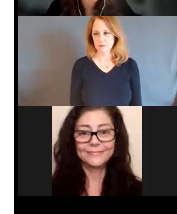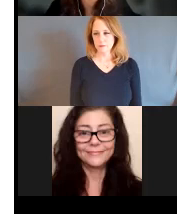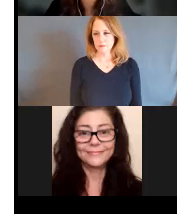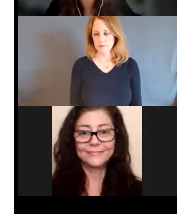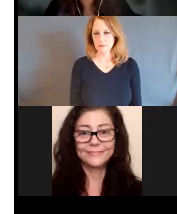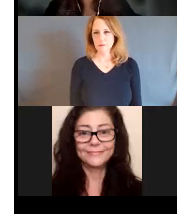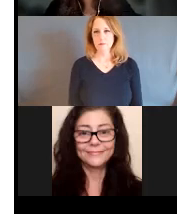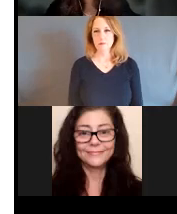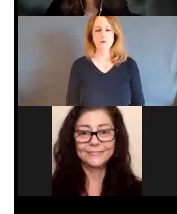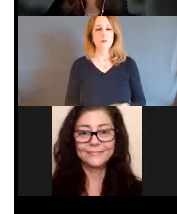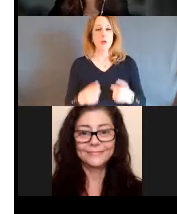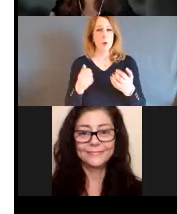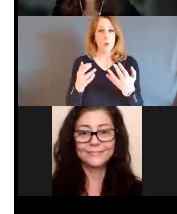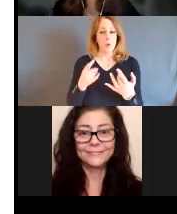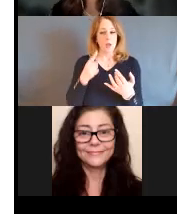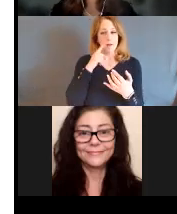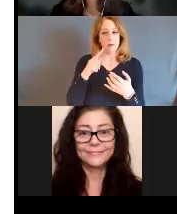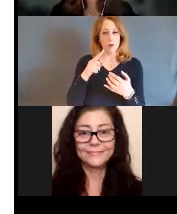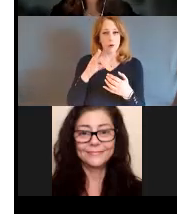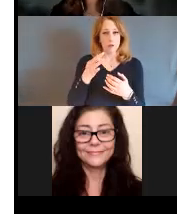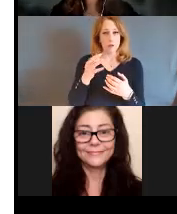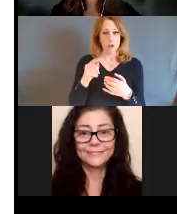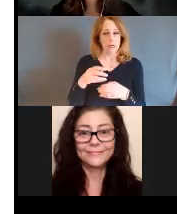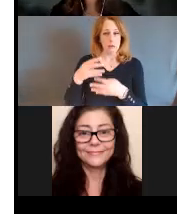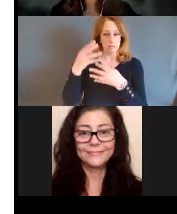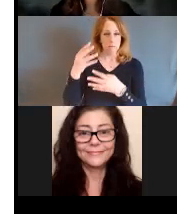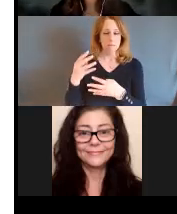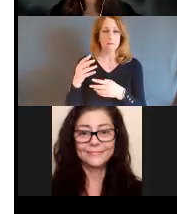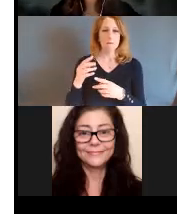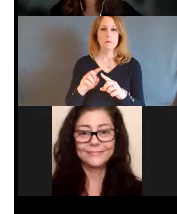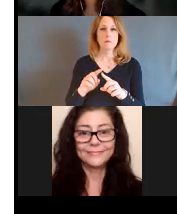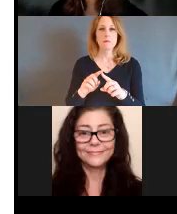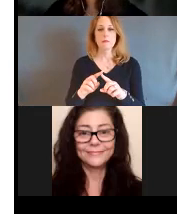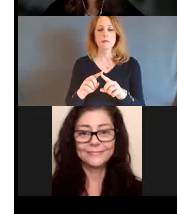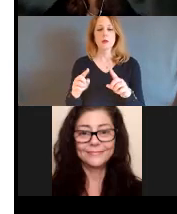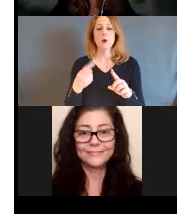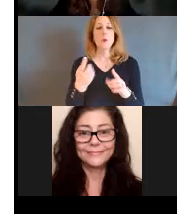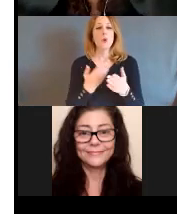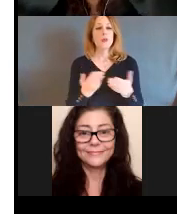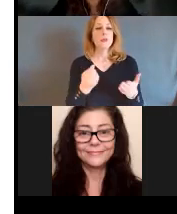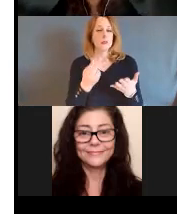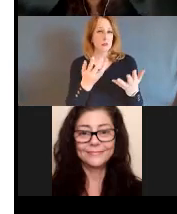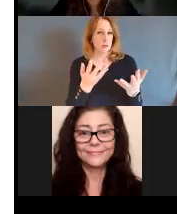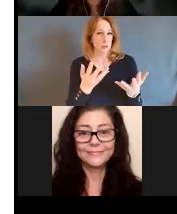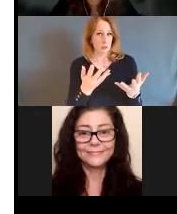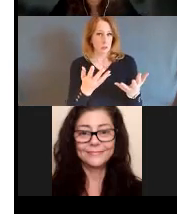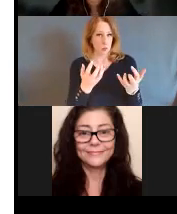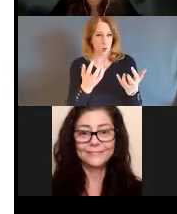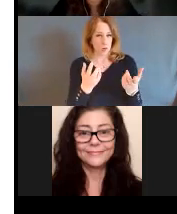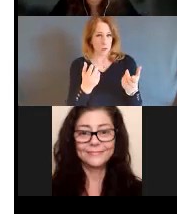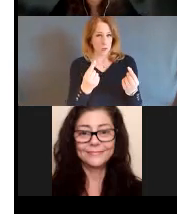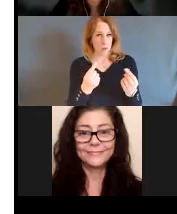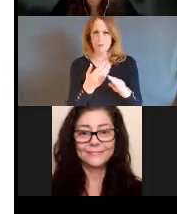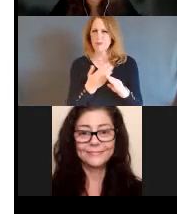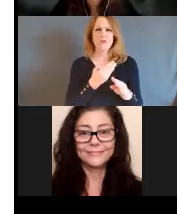So while we're waiting for some of those answers, I will also say one of the things that you want to do before you even get to this call from